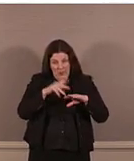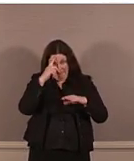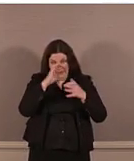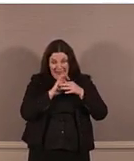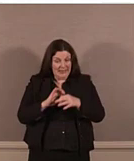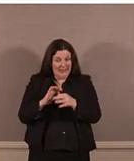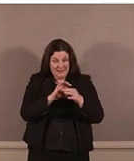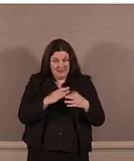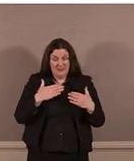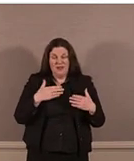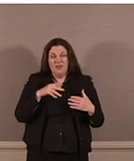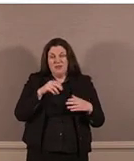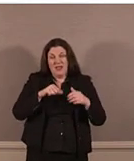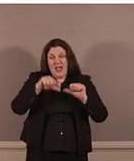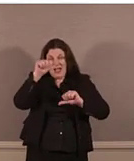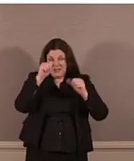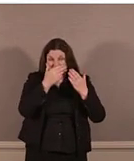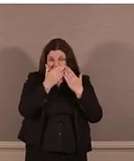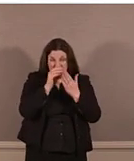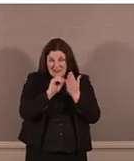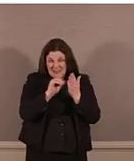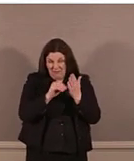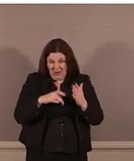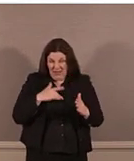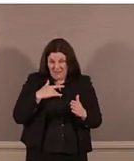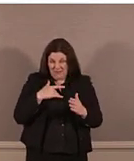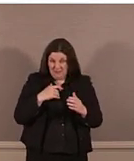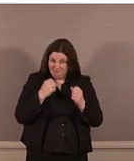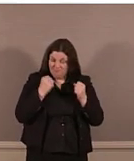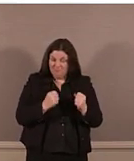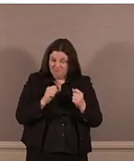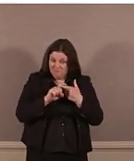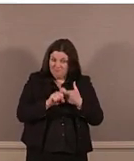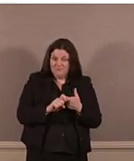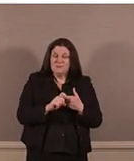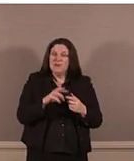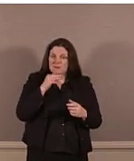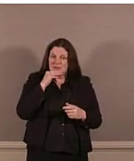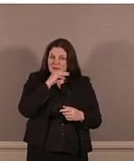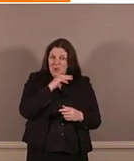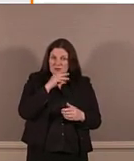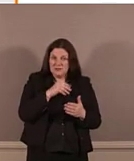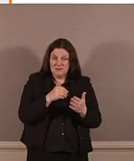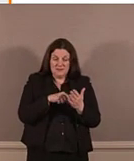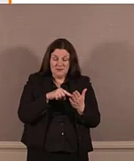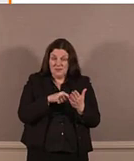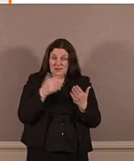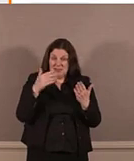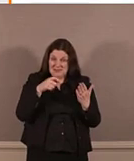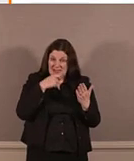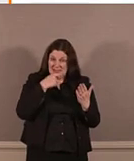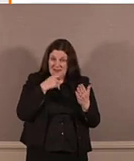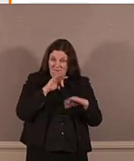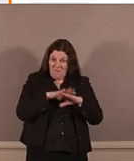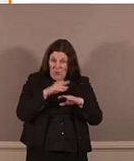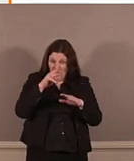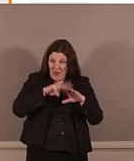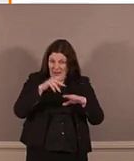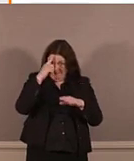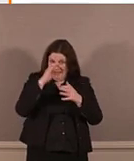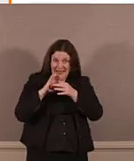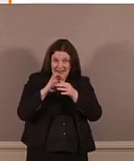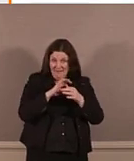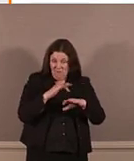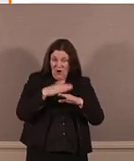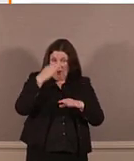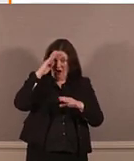Adult Literacy for Life strategy is embedded, and you can see there that it's actually a key indicator of wellbeing for Ireland, is